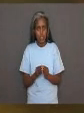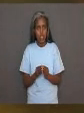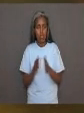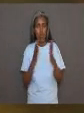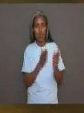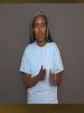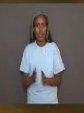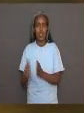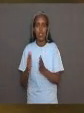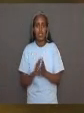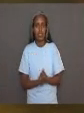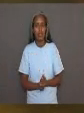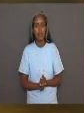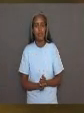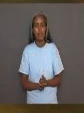organizing,